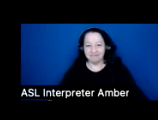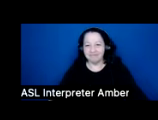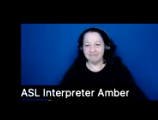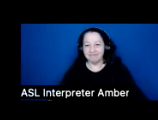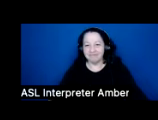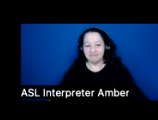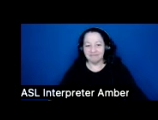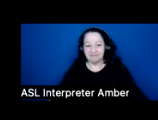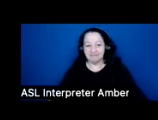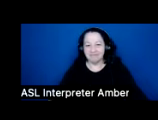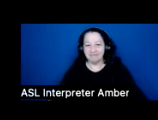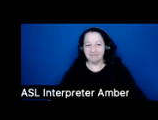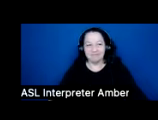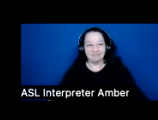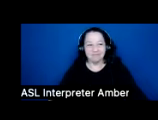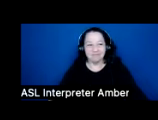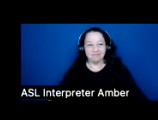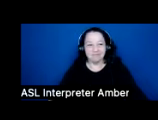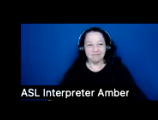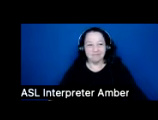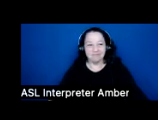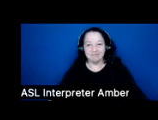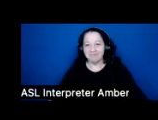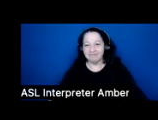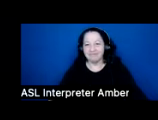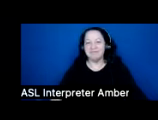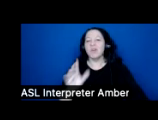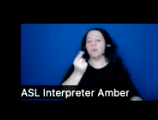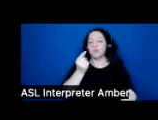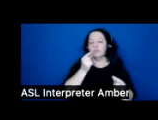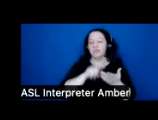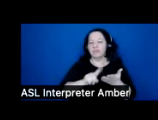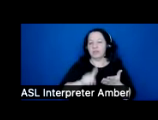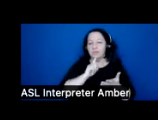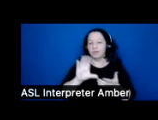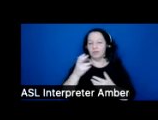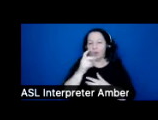sure before we get going, everybody, that I'm.